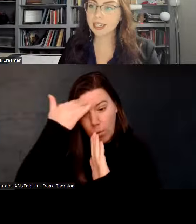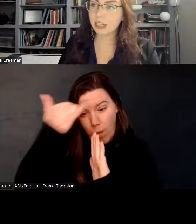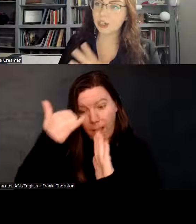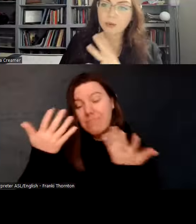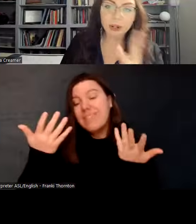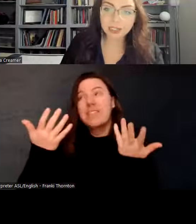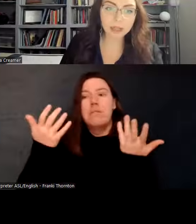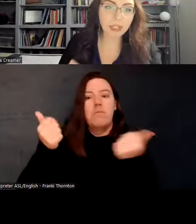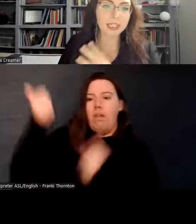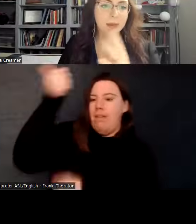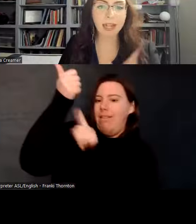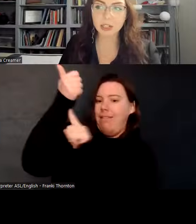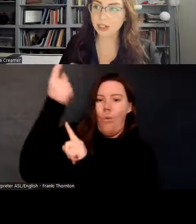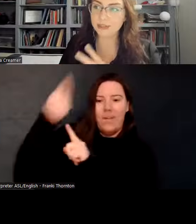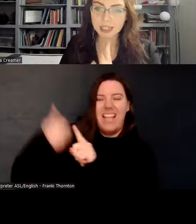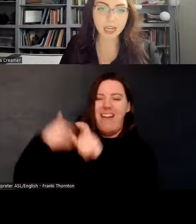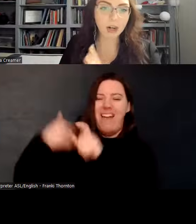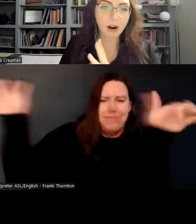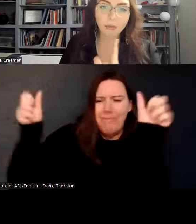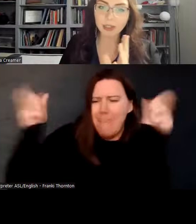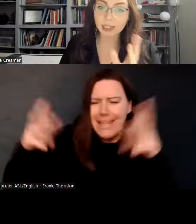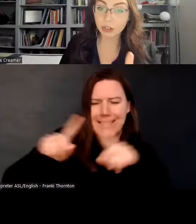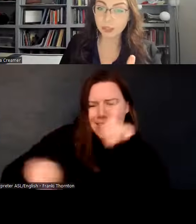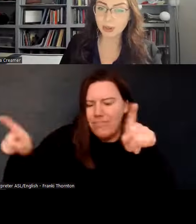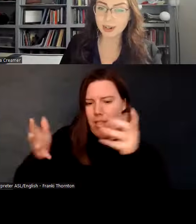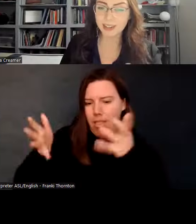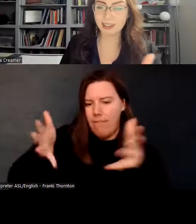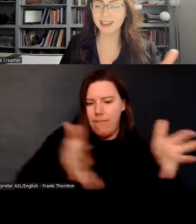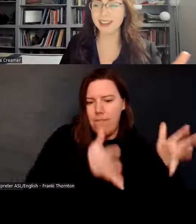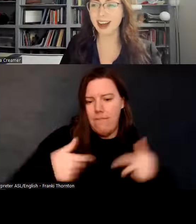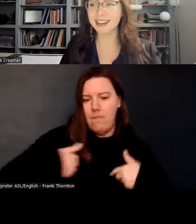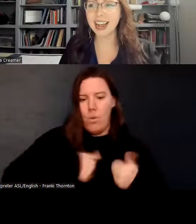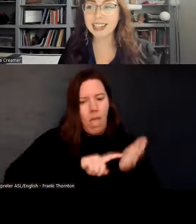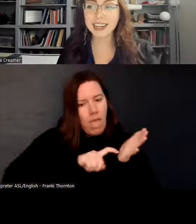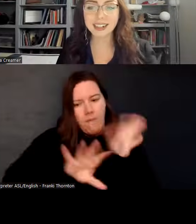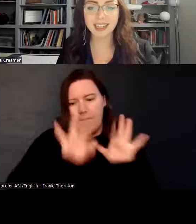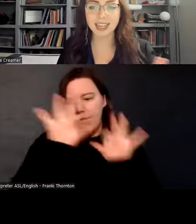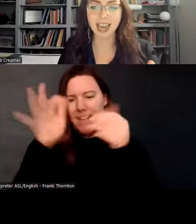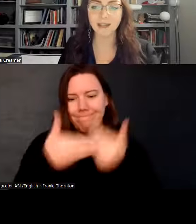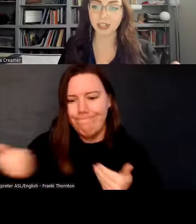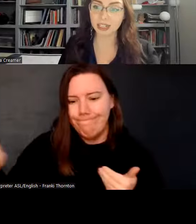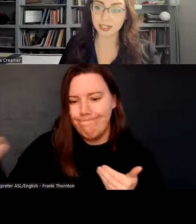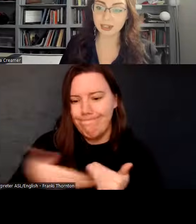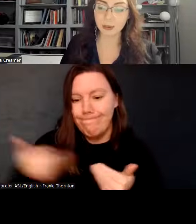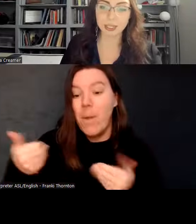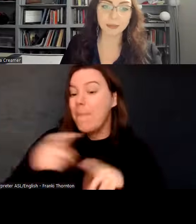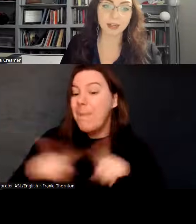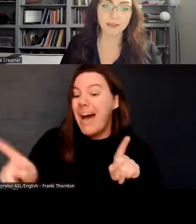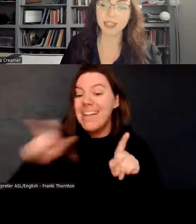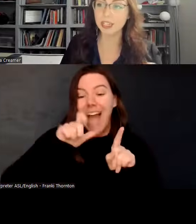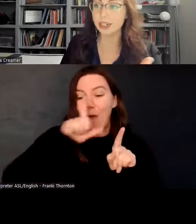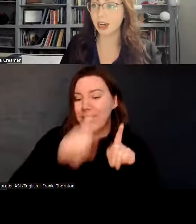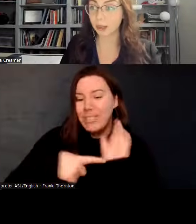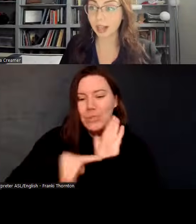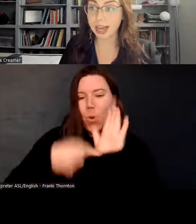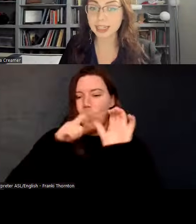Monumental architecture, royal inscriptions, palace reliefs, etc., all really contribute to our knowledge, not necessarily of the average Assyrian, of course, but of